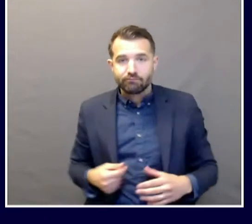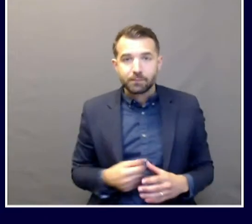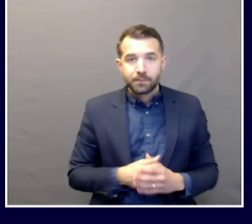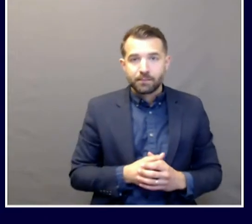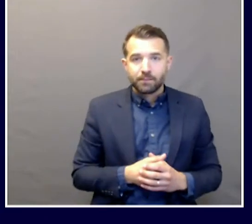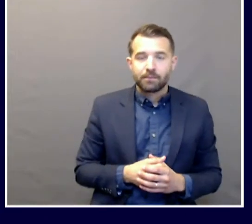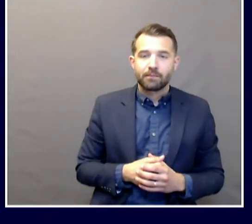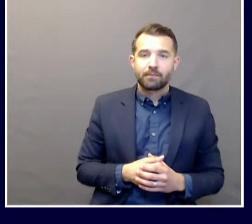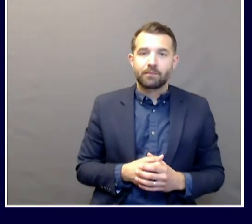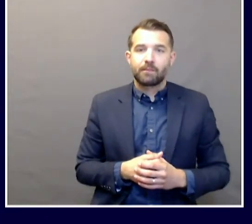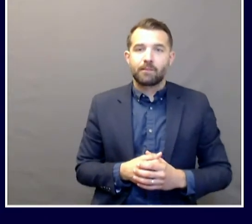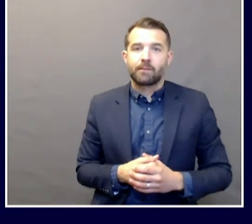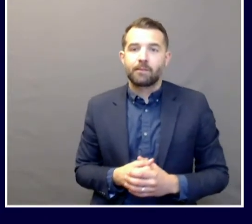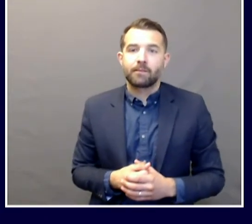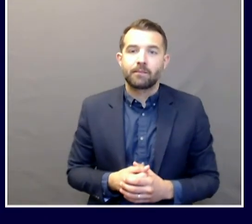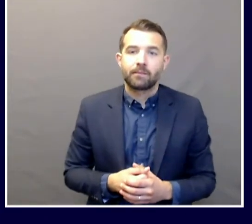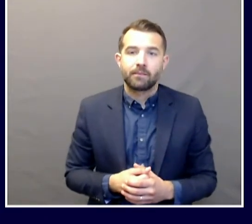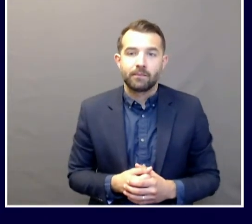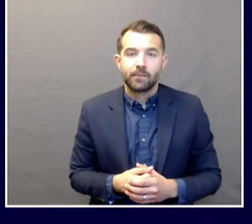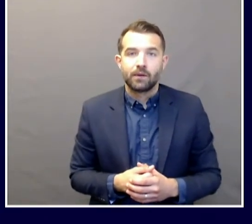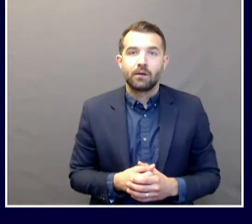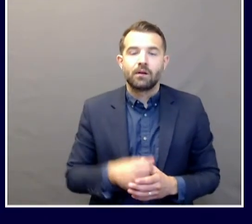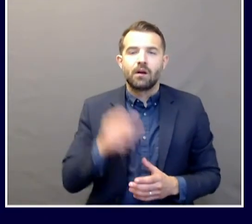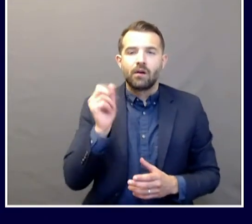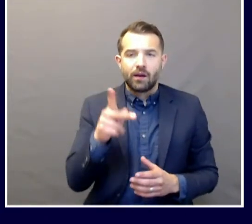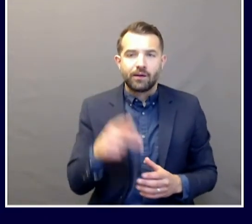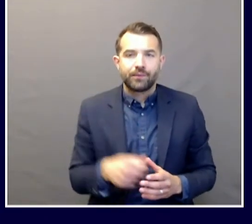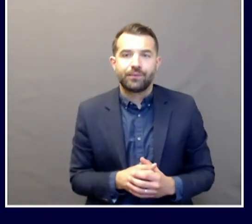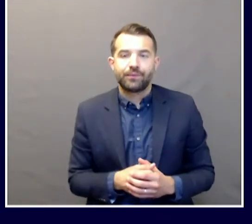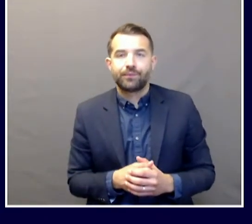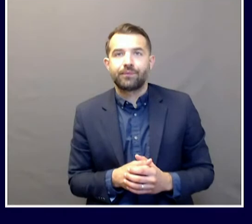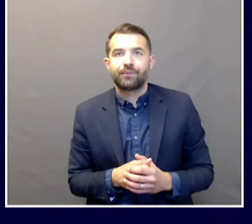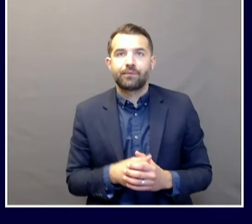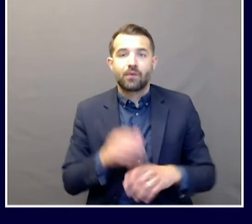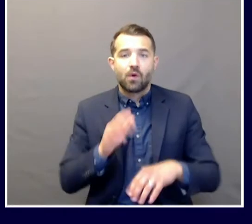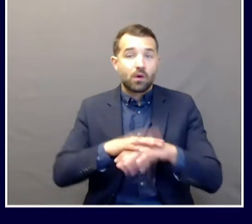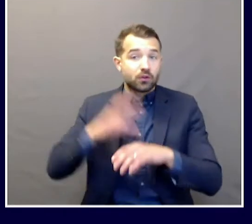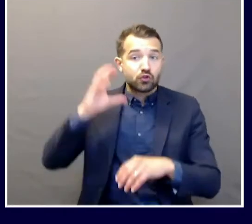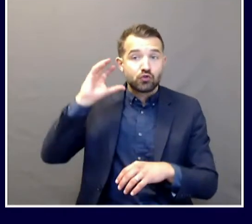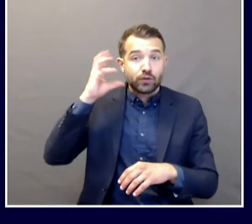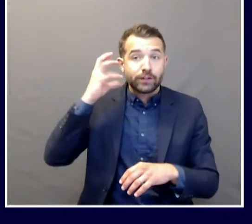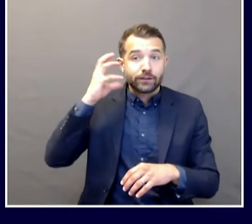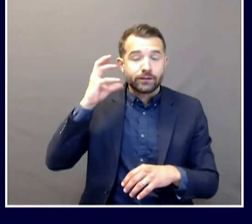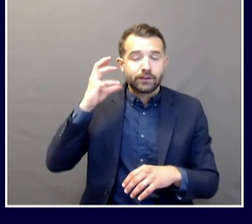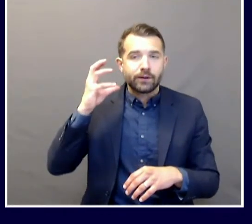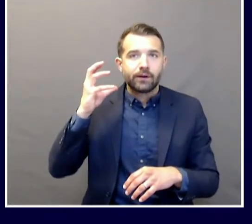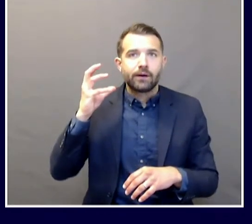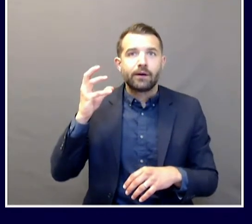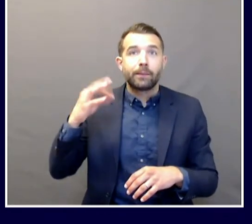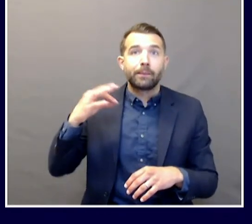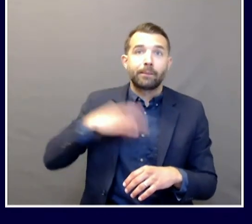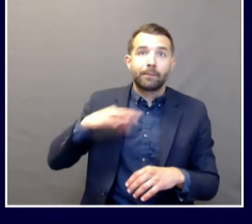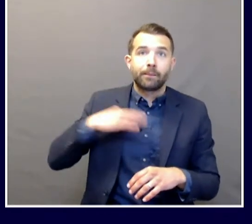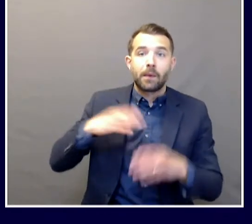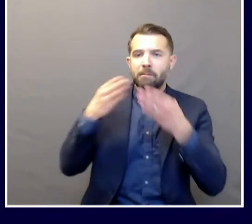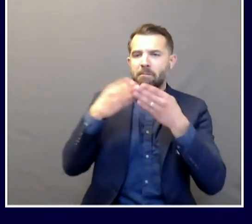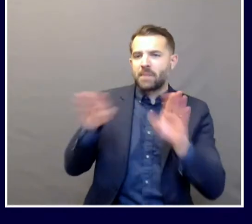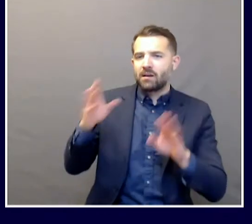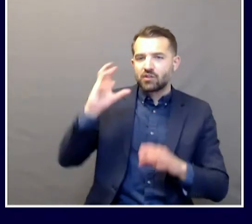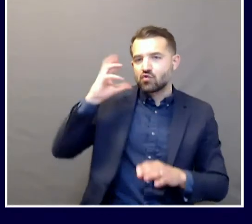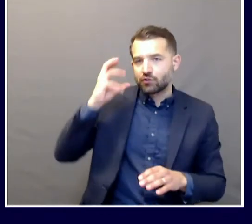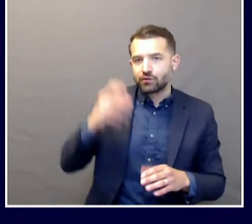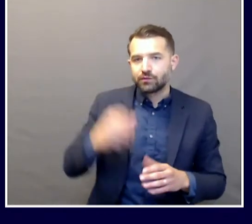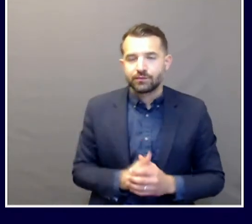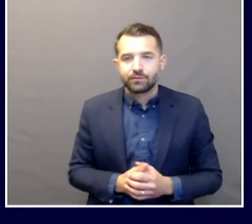You said during a Maine public appearance yesterday that graduation season is going